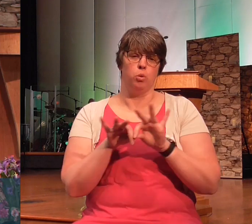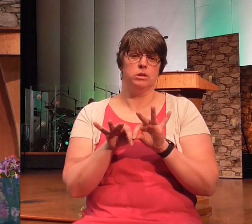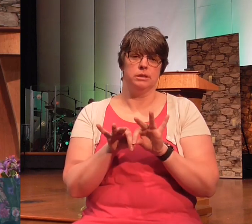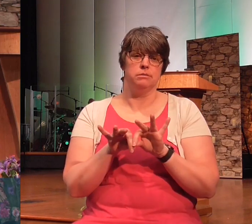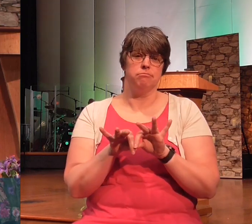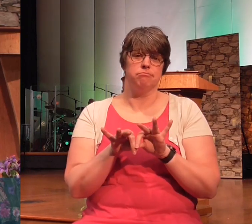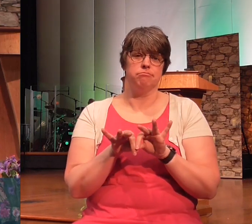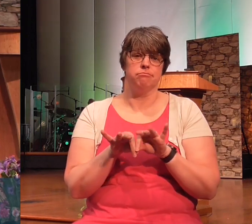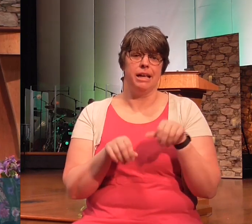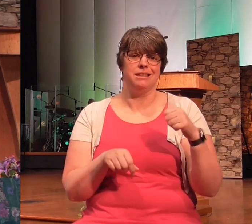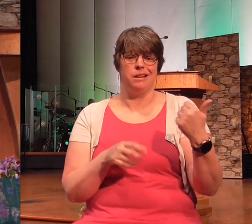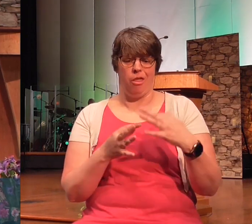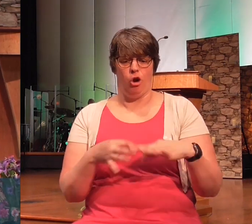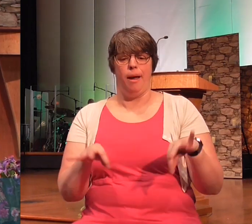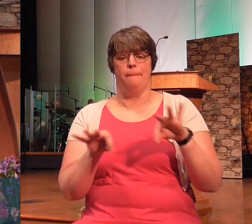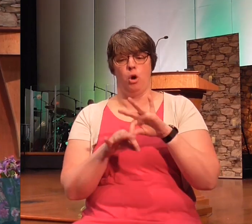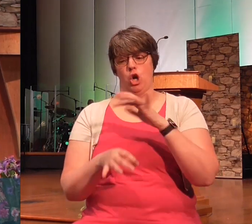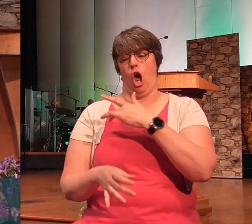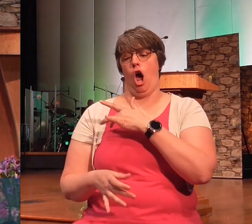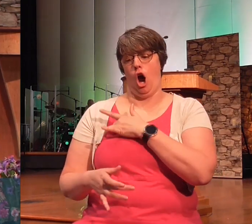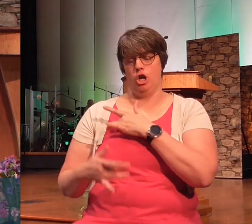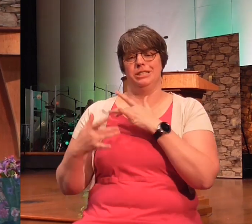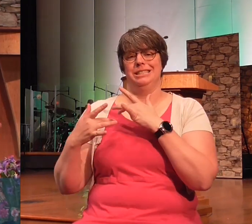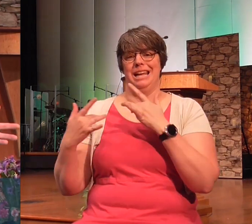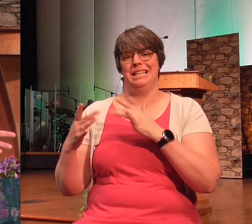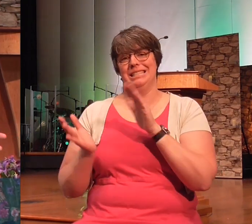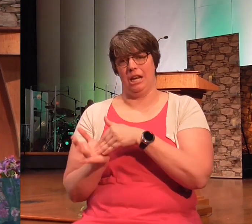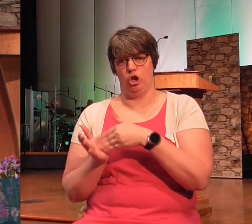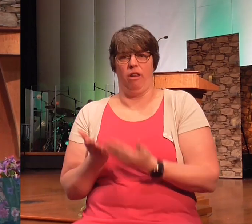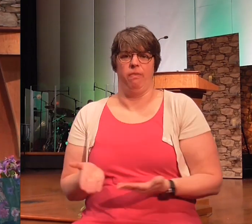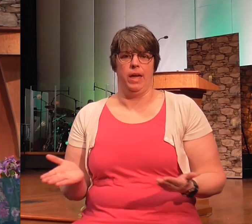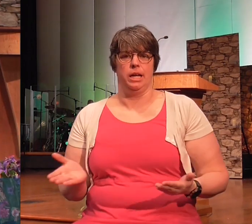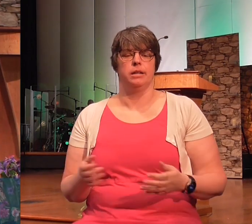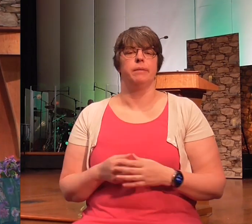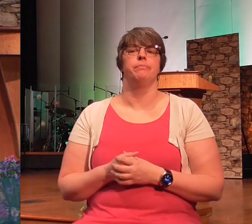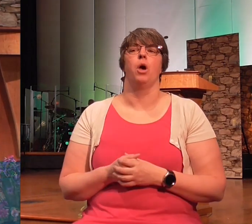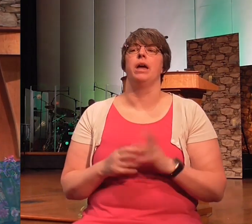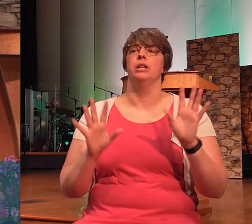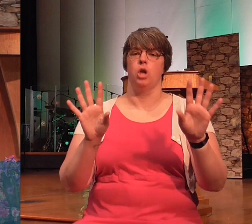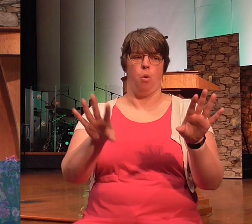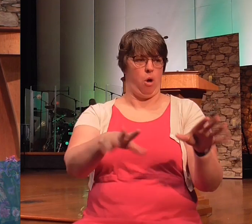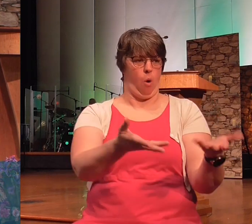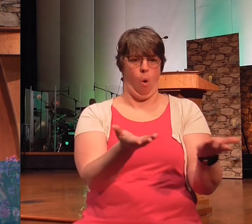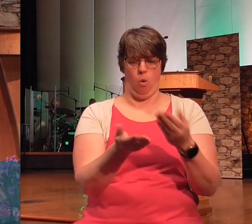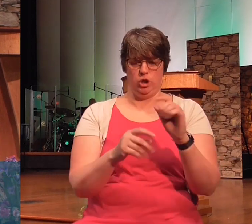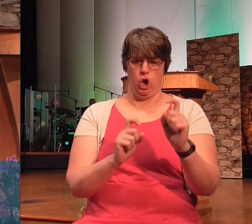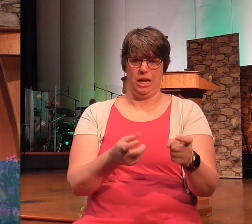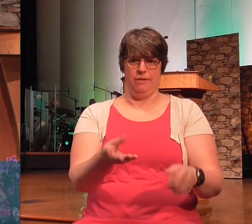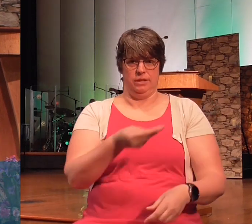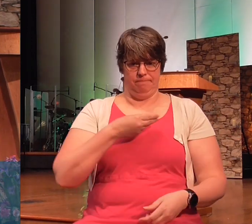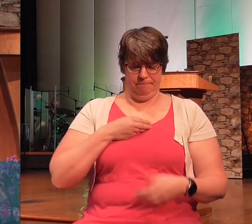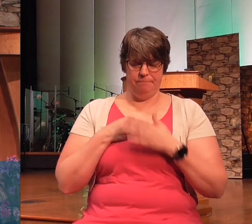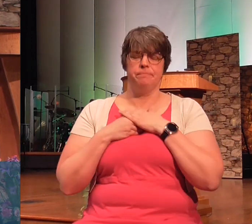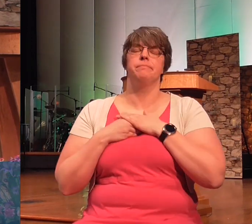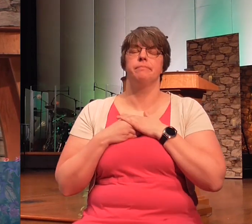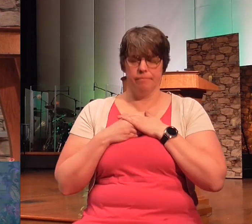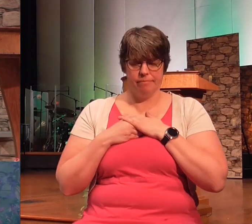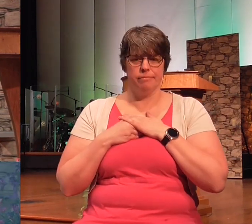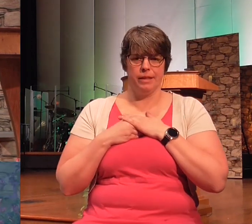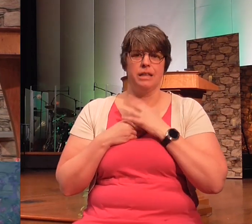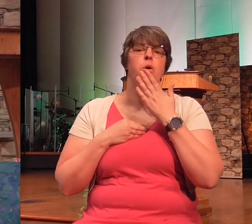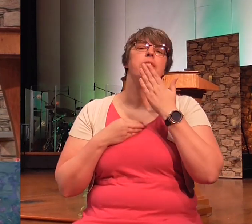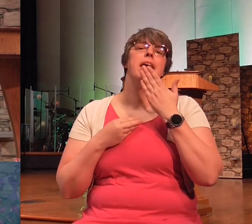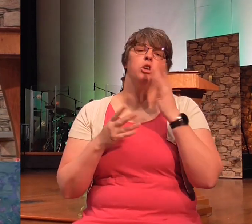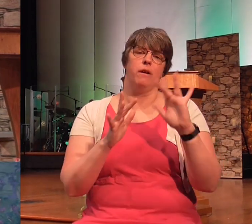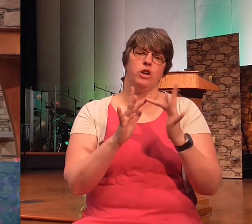another important heart-centered thing we do. So ushers will take your place. Hold that gift in your hand or in your heart, and thank you for those of you online doing